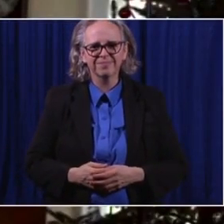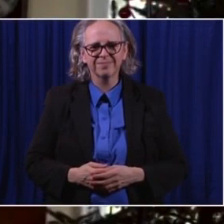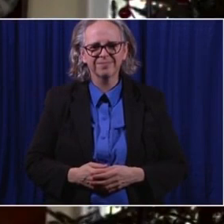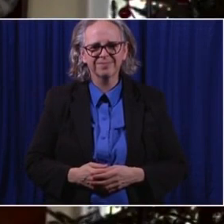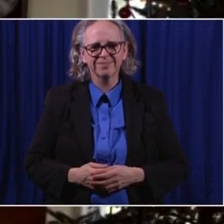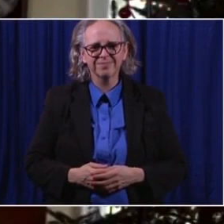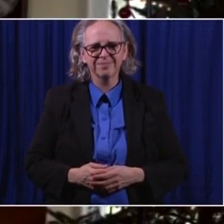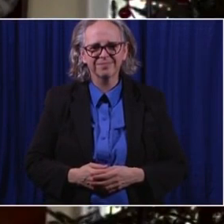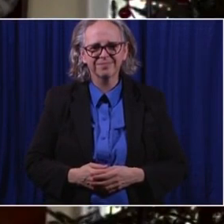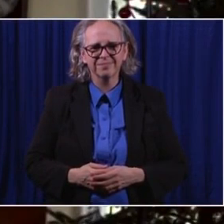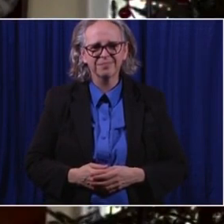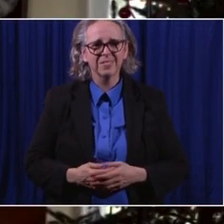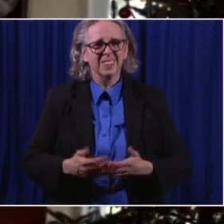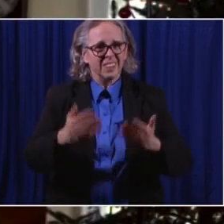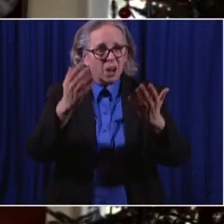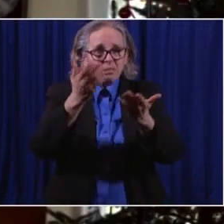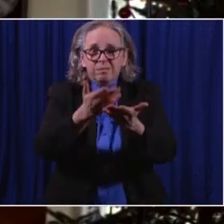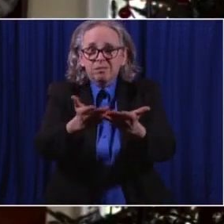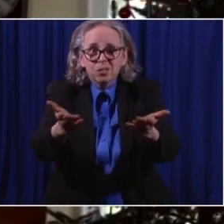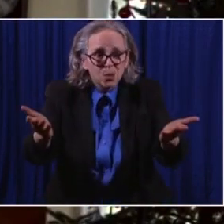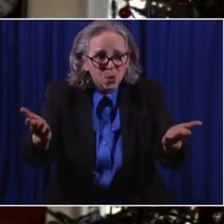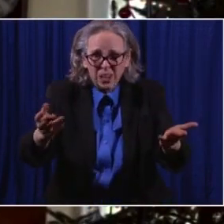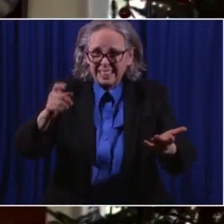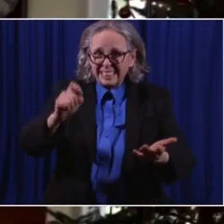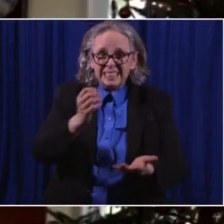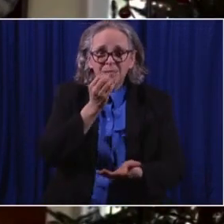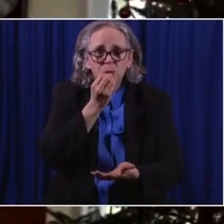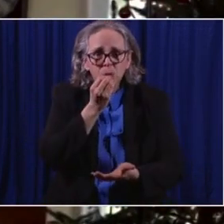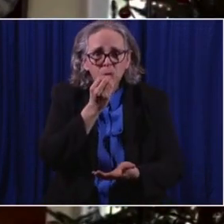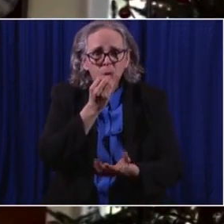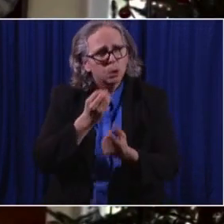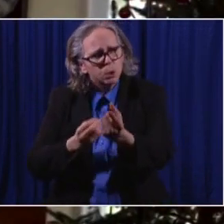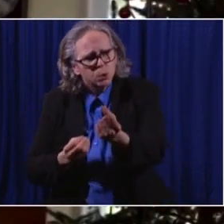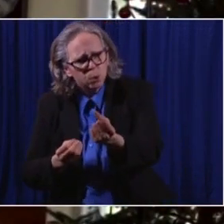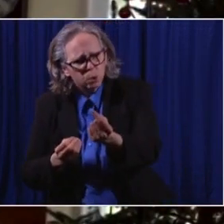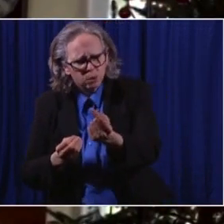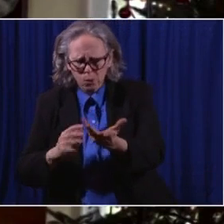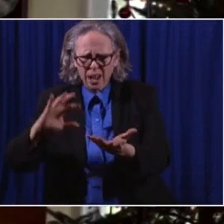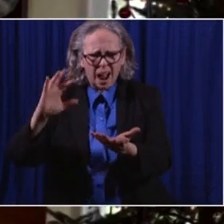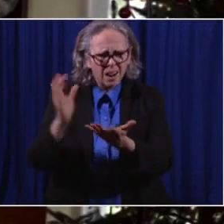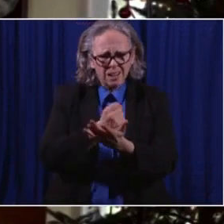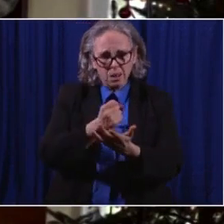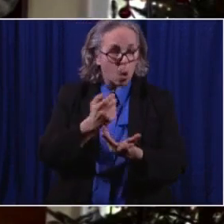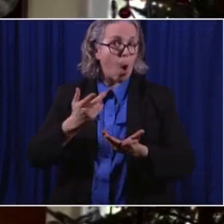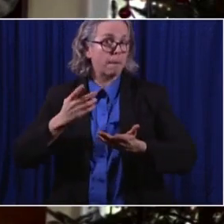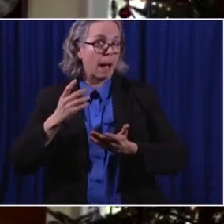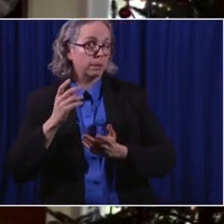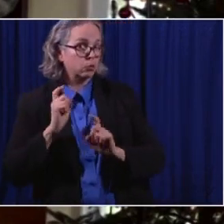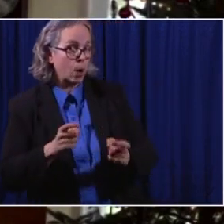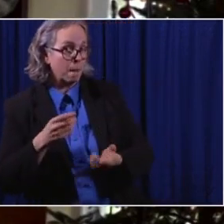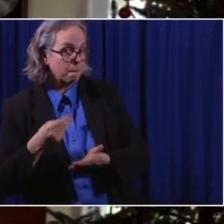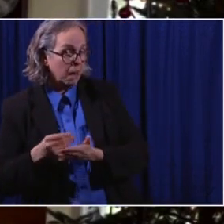So if you need food or you can give a gift to help provide food, please